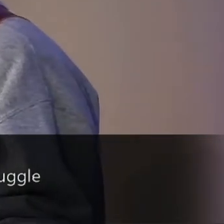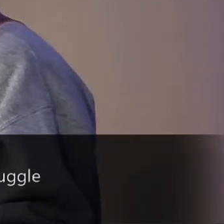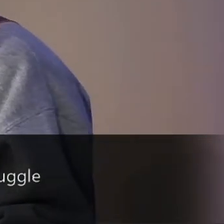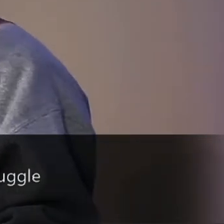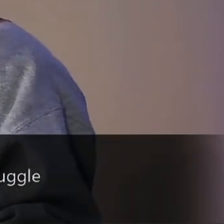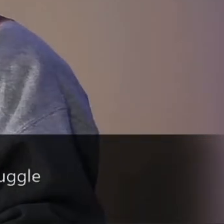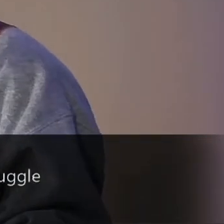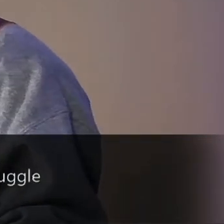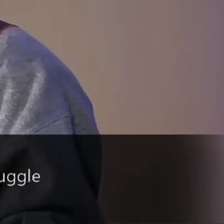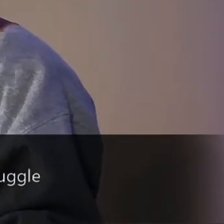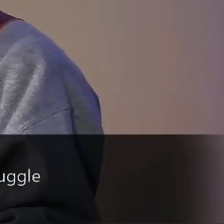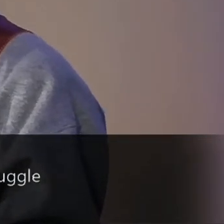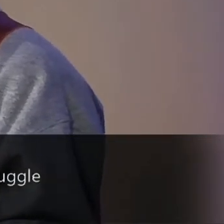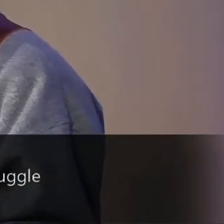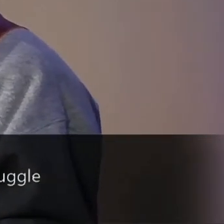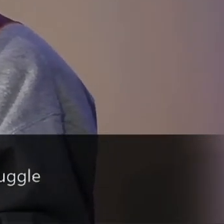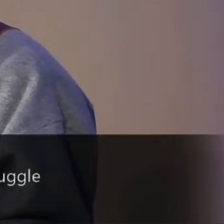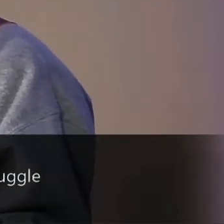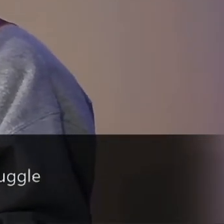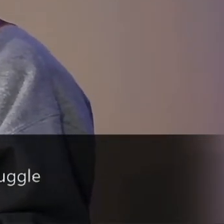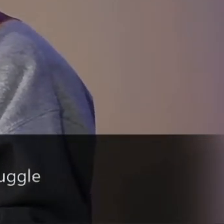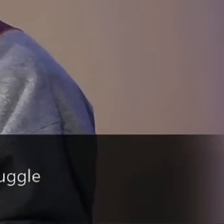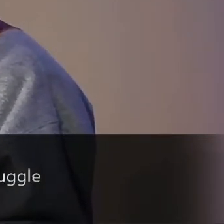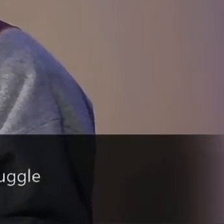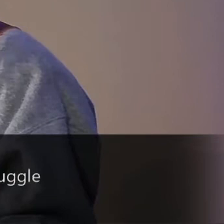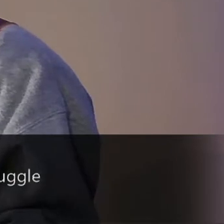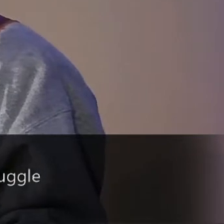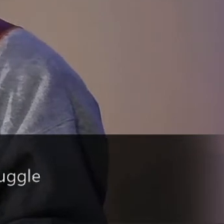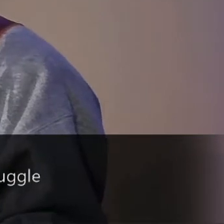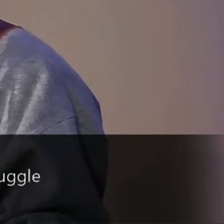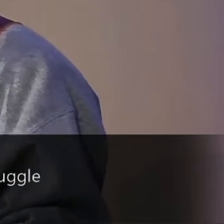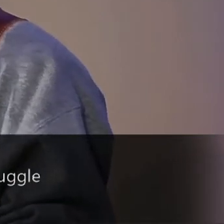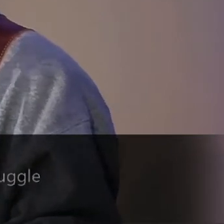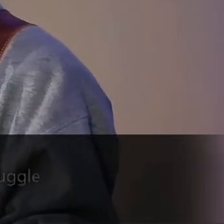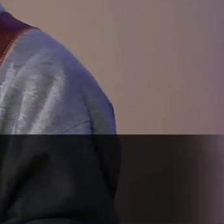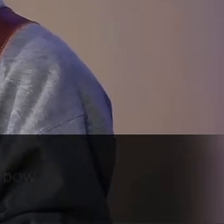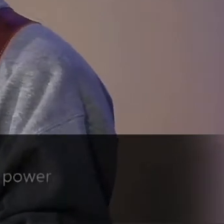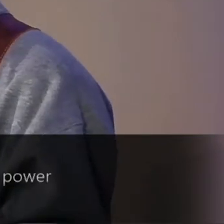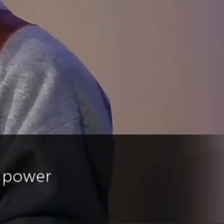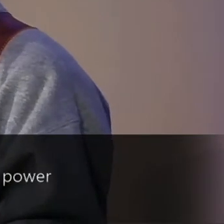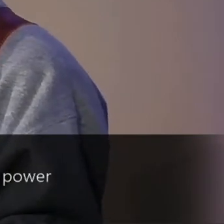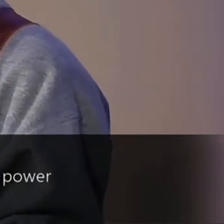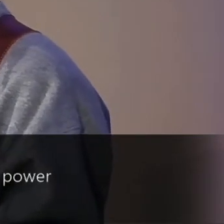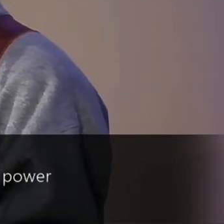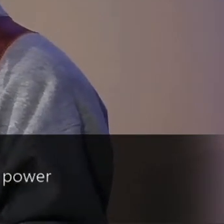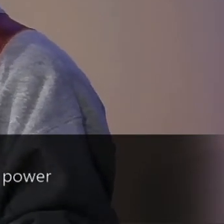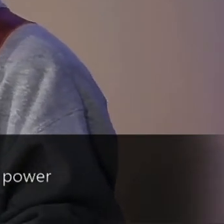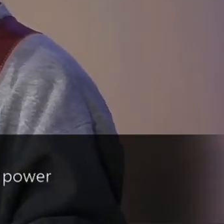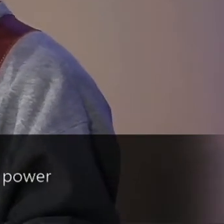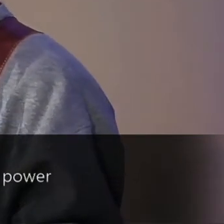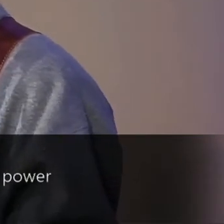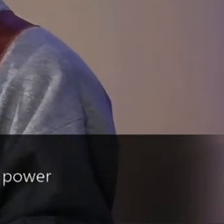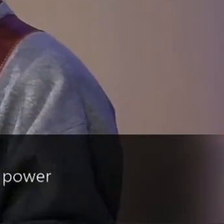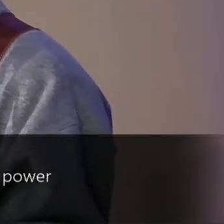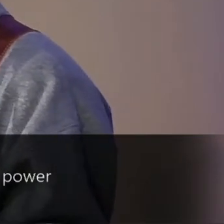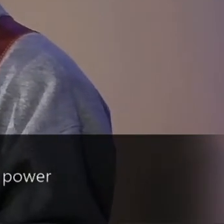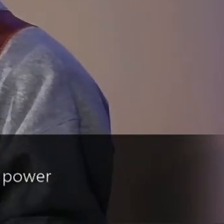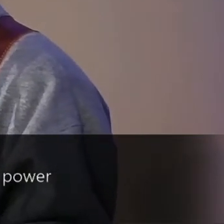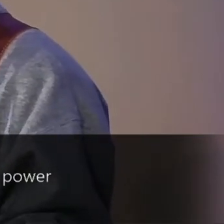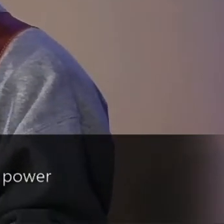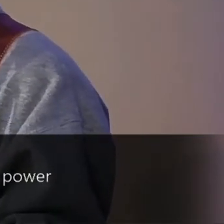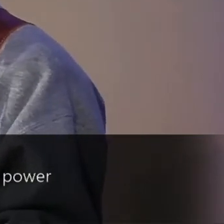the battle, glory in the struggle, mighty, it won't let us down or